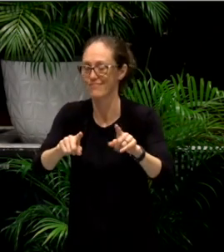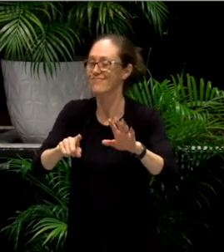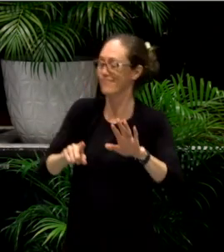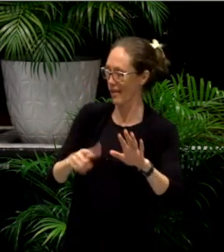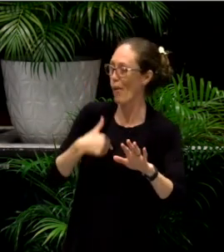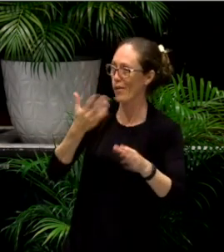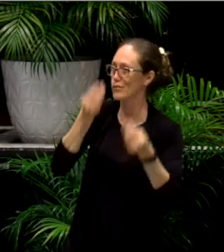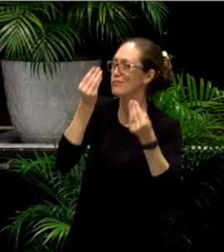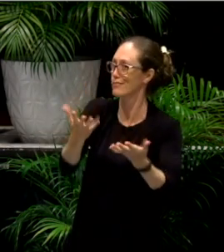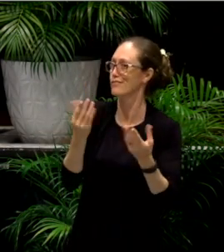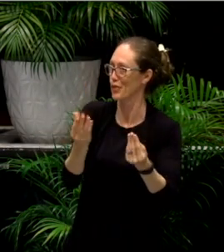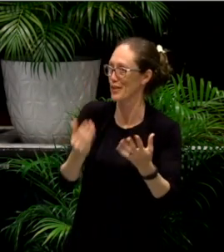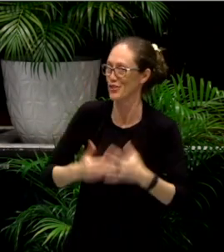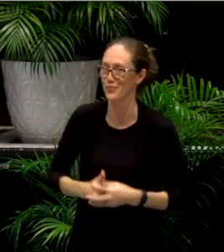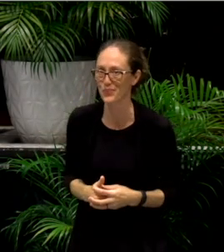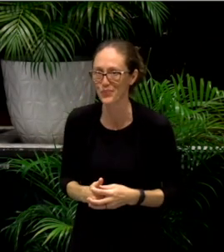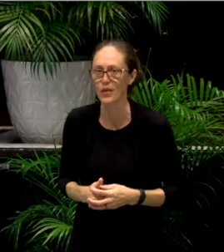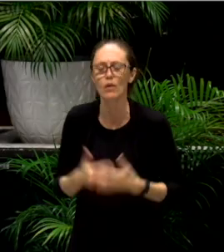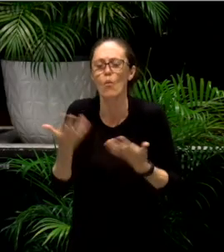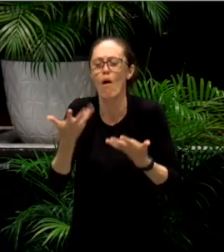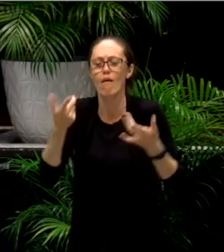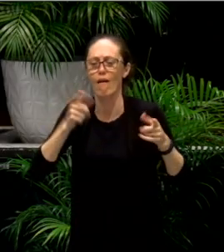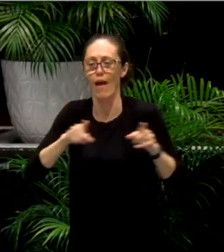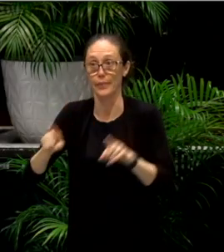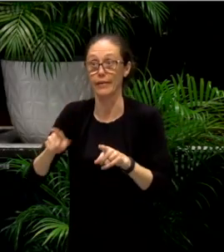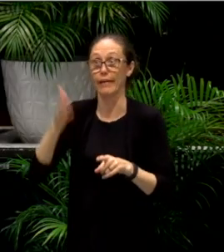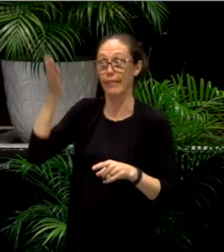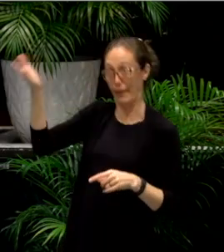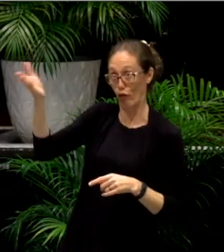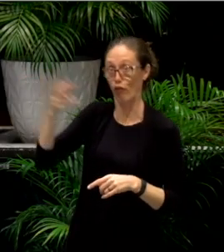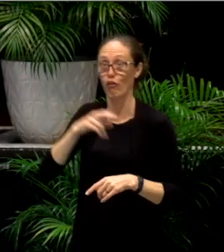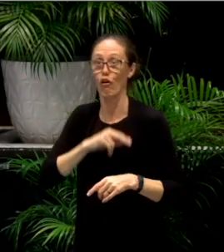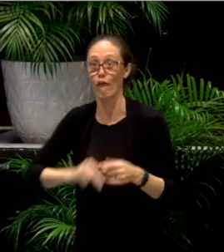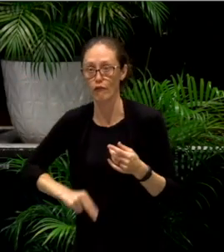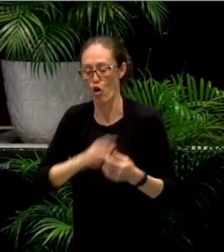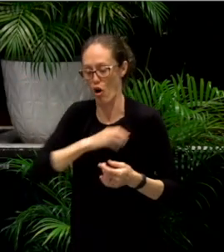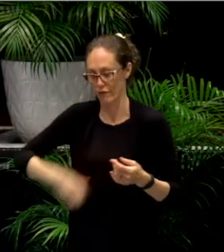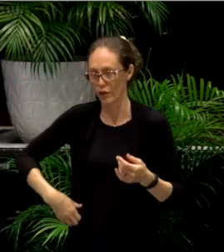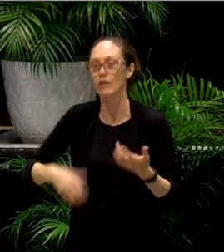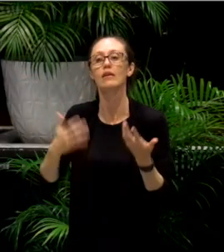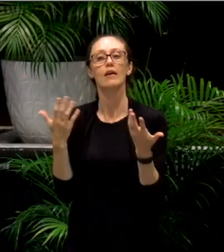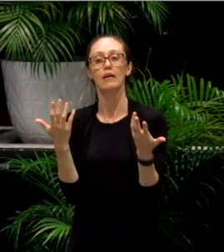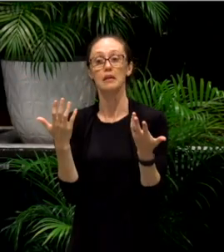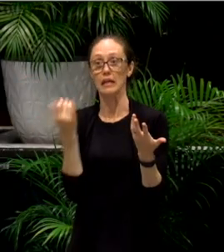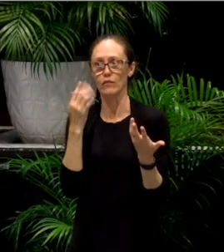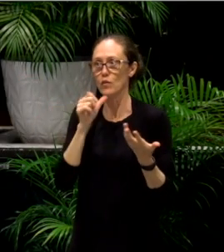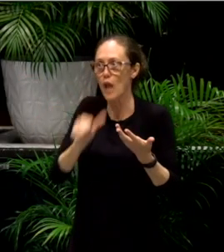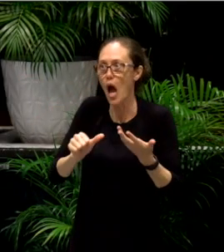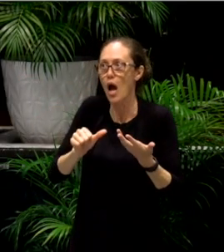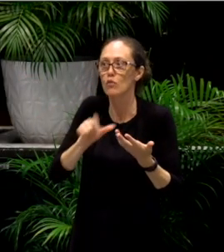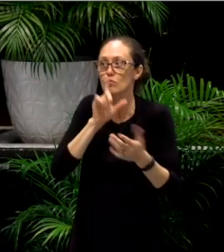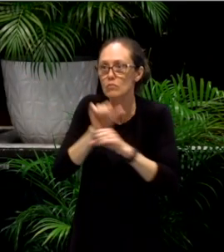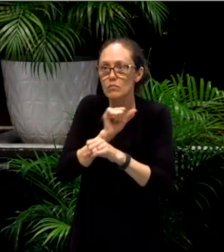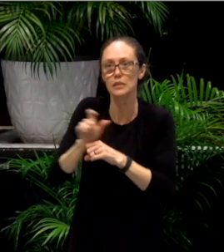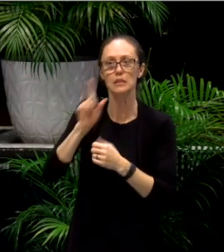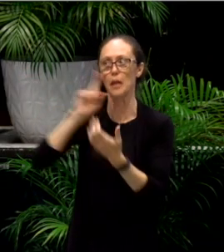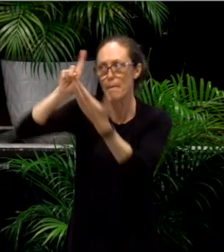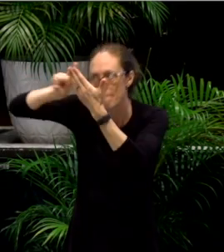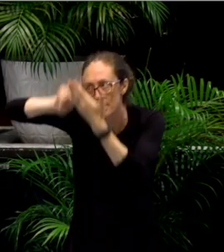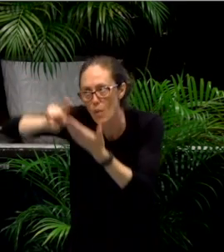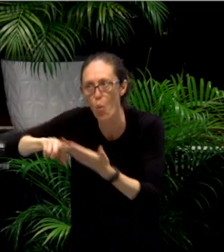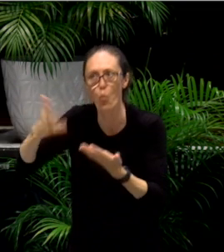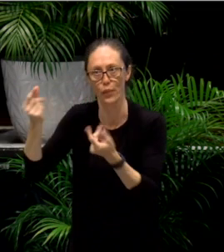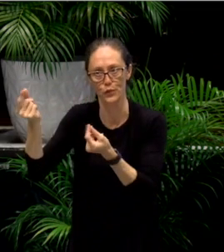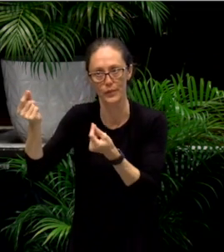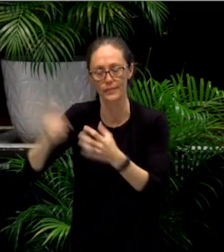little information about what's happening at Harvard if you've looked at it but haven't looked terribly closely.